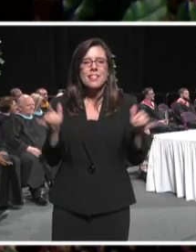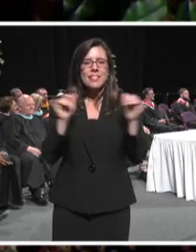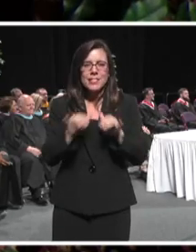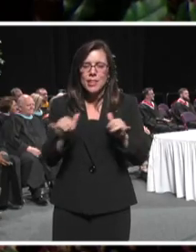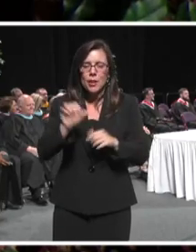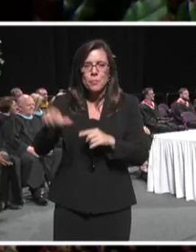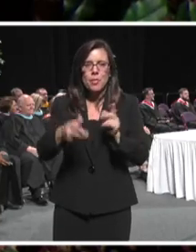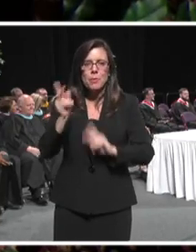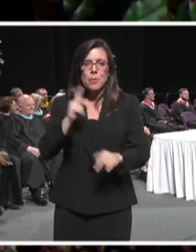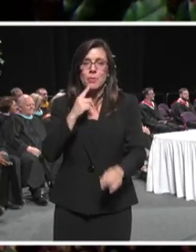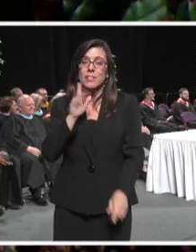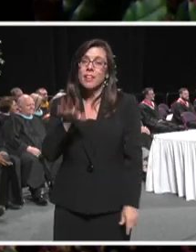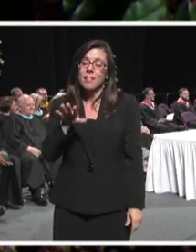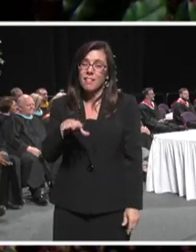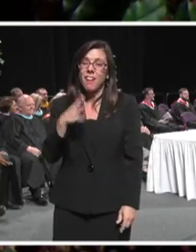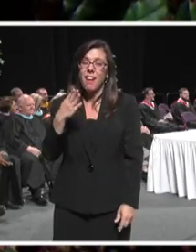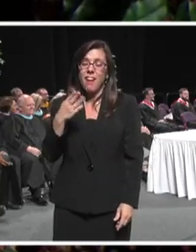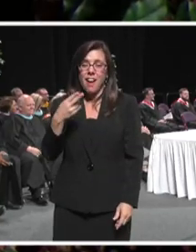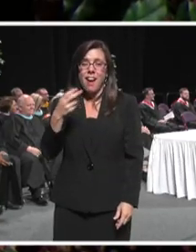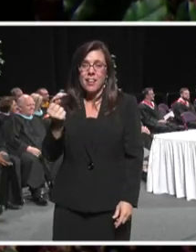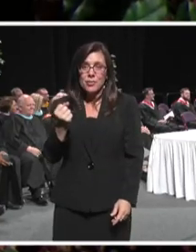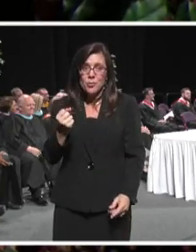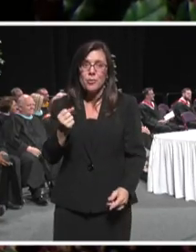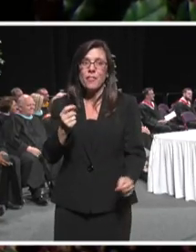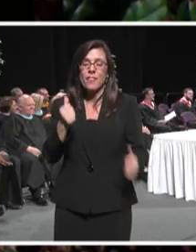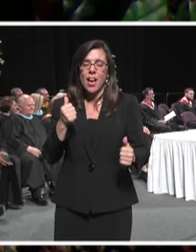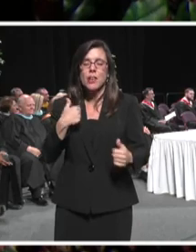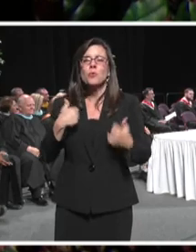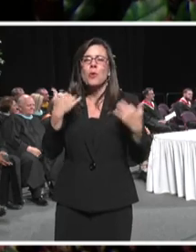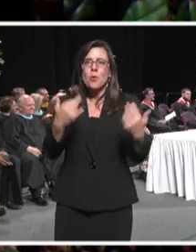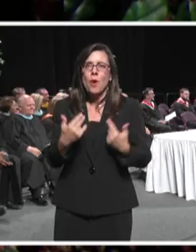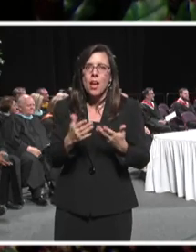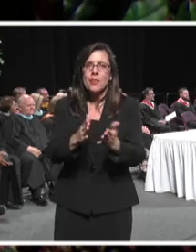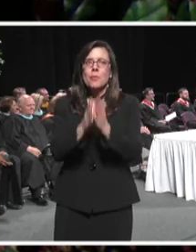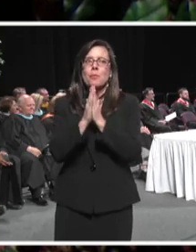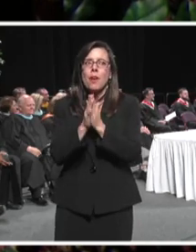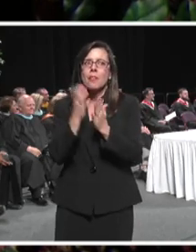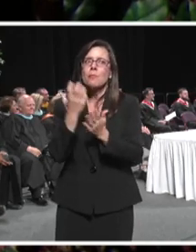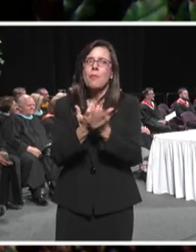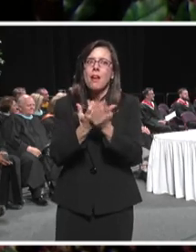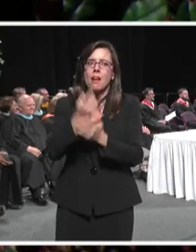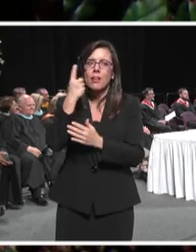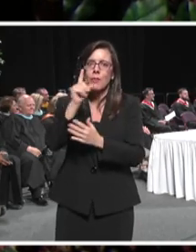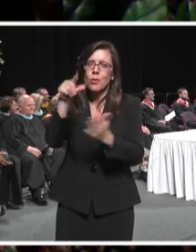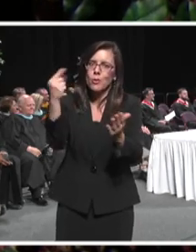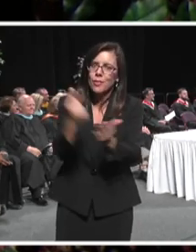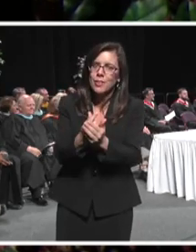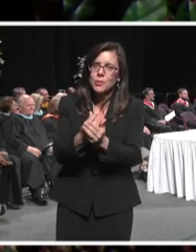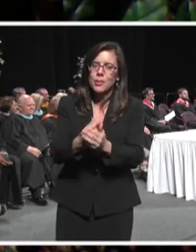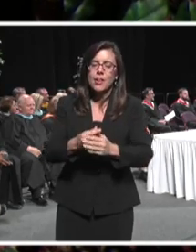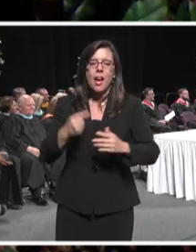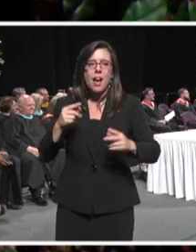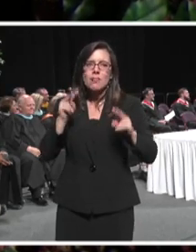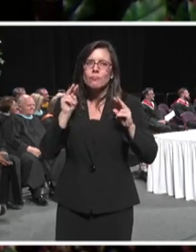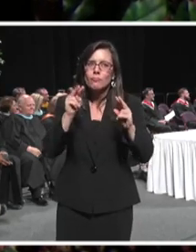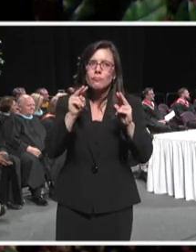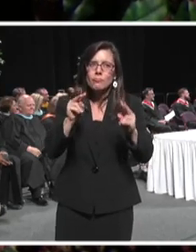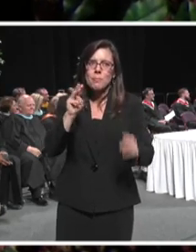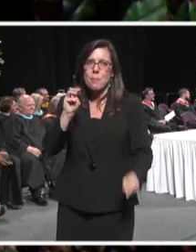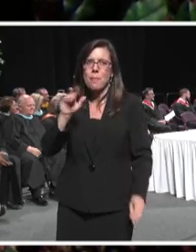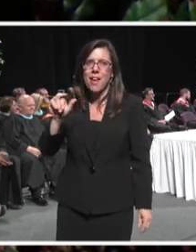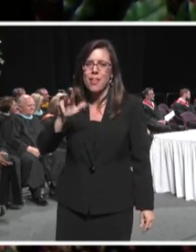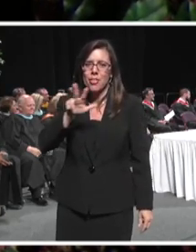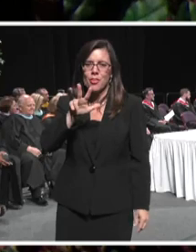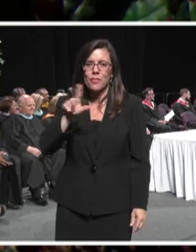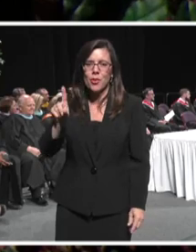would. We waited, we prayed, and we begged for this day. As much as I've looked forward to May 31st,